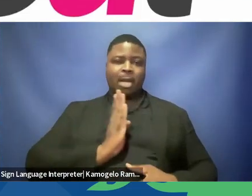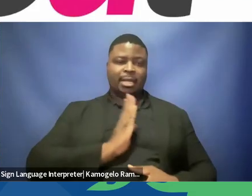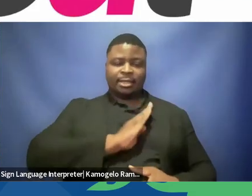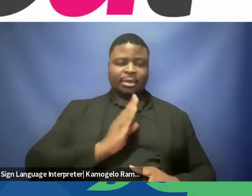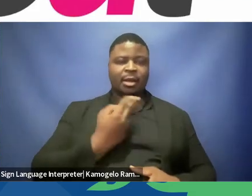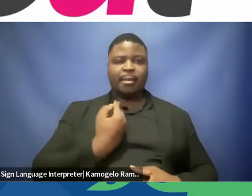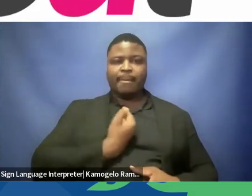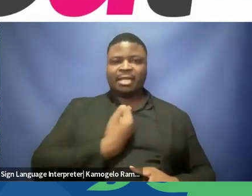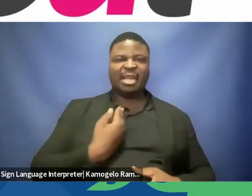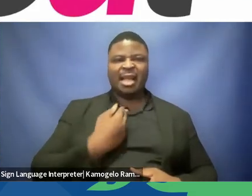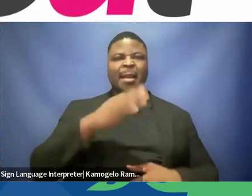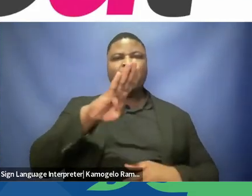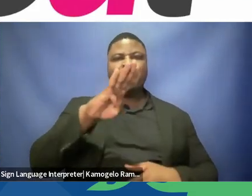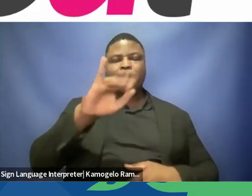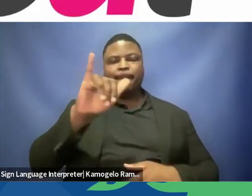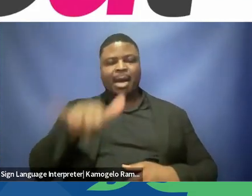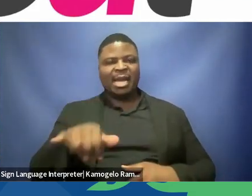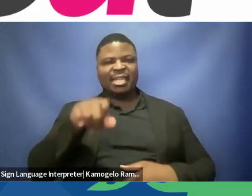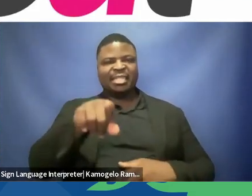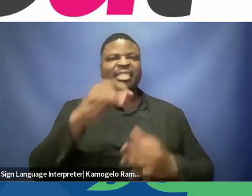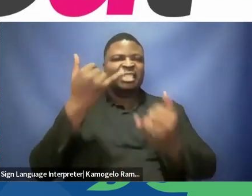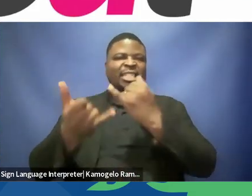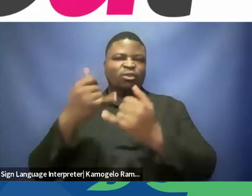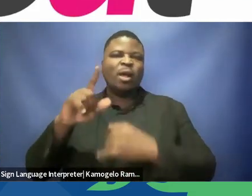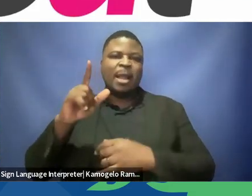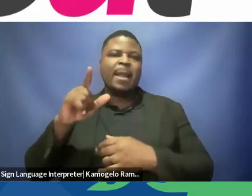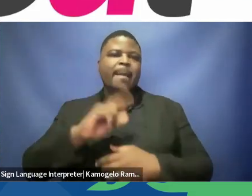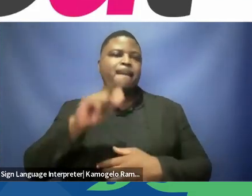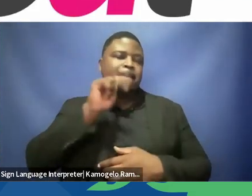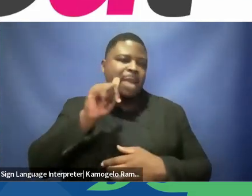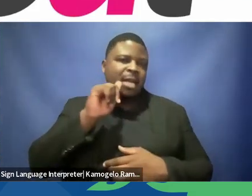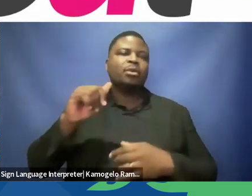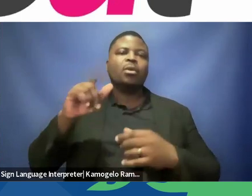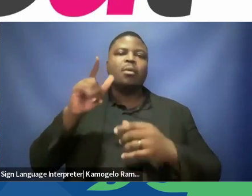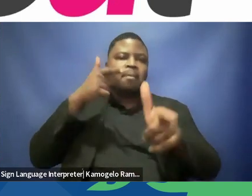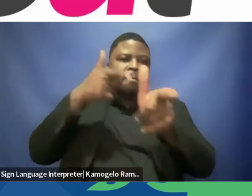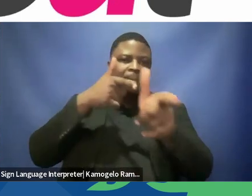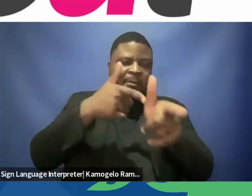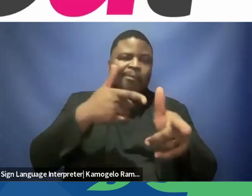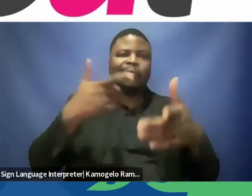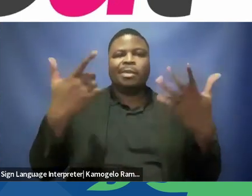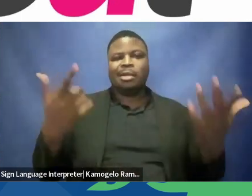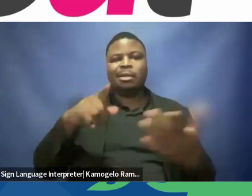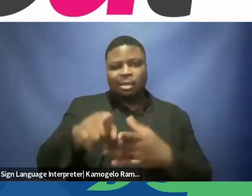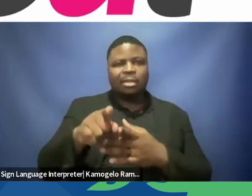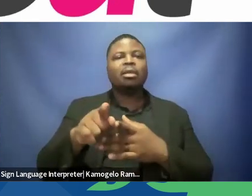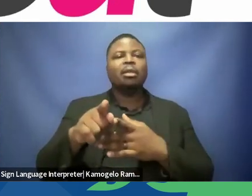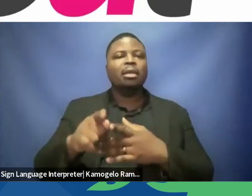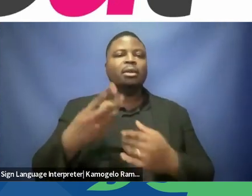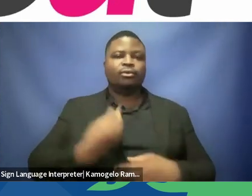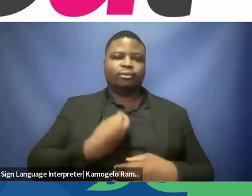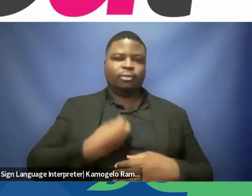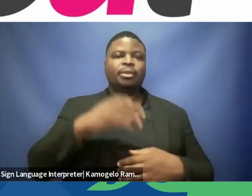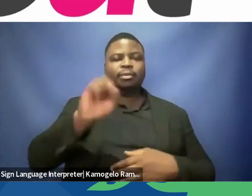context, I've completed my PhD, my master's, and my PhD in chemsex. So I spent the last 8 years researching